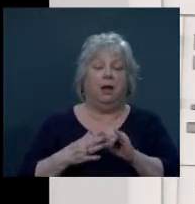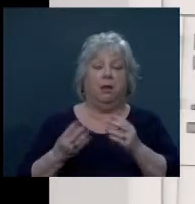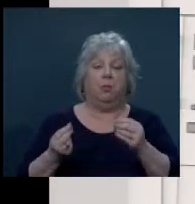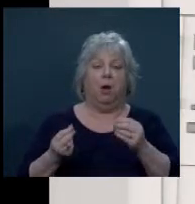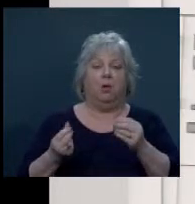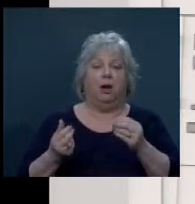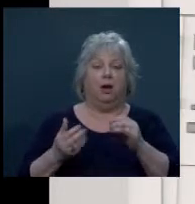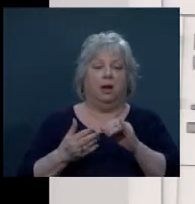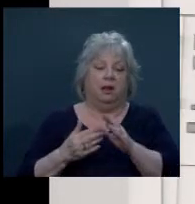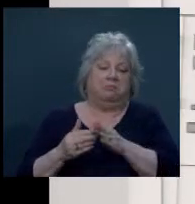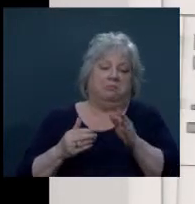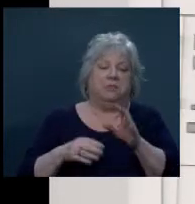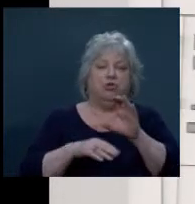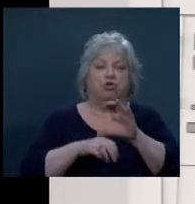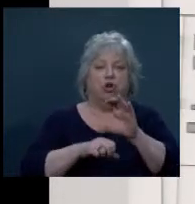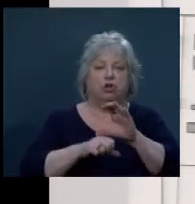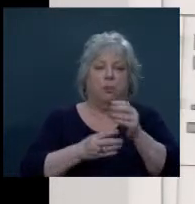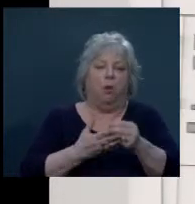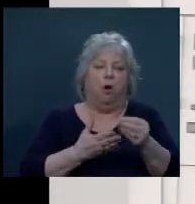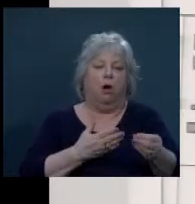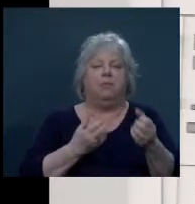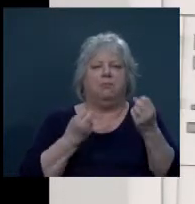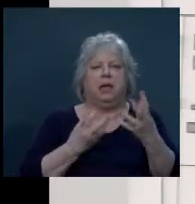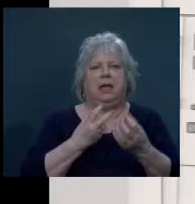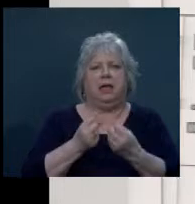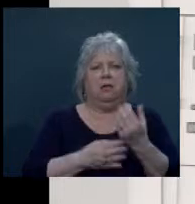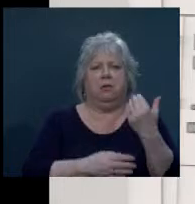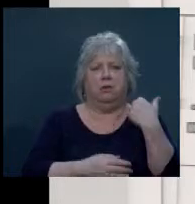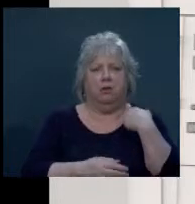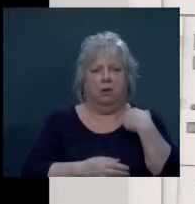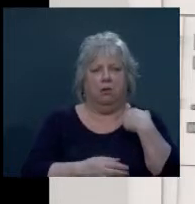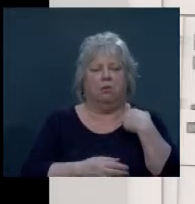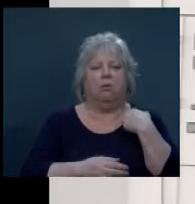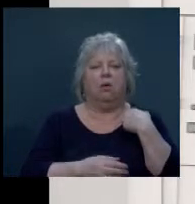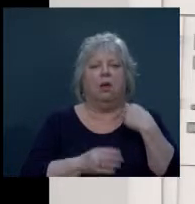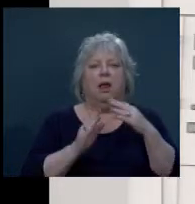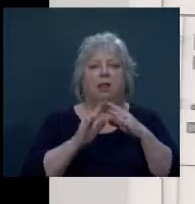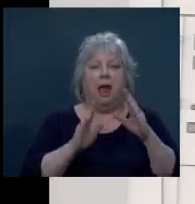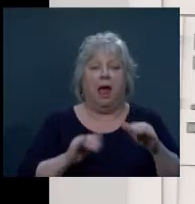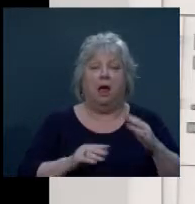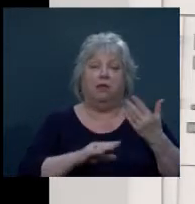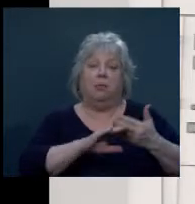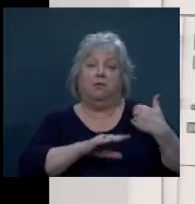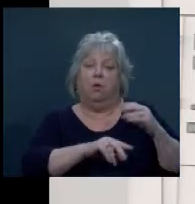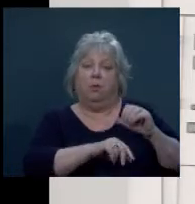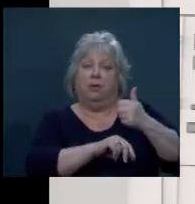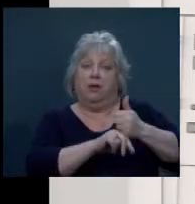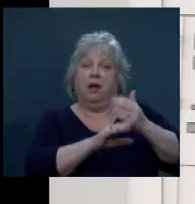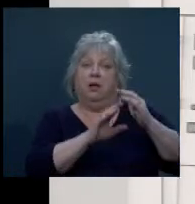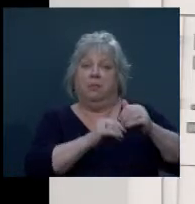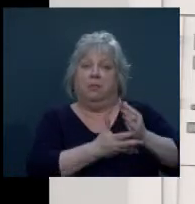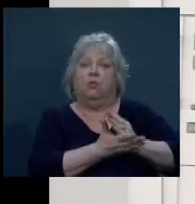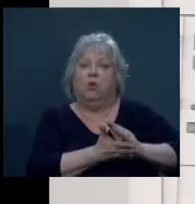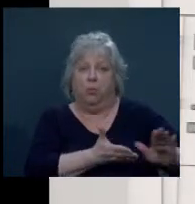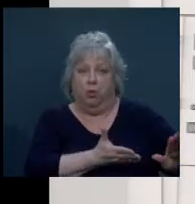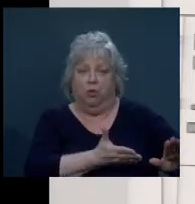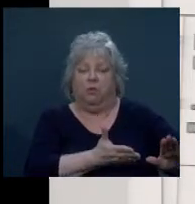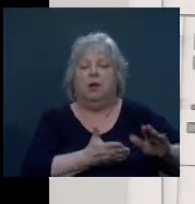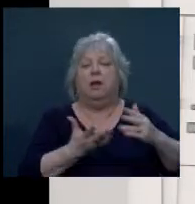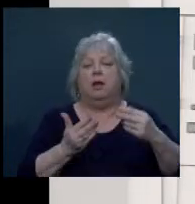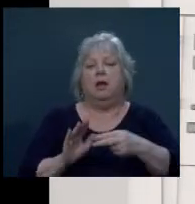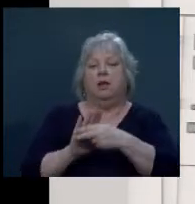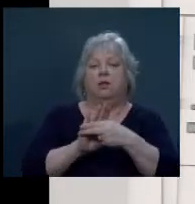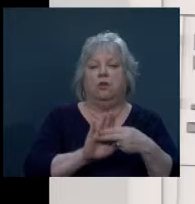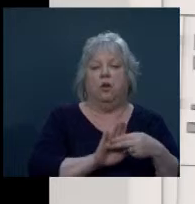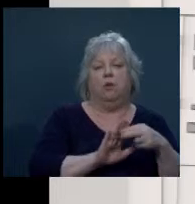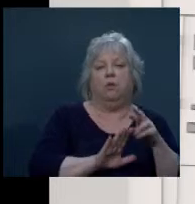that the adjacent church bought many years ago. They've removed the house that used to be there at one time. It is